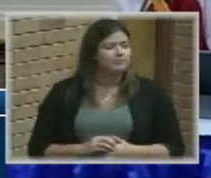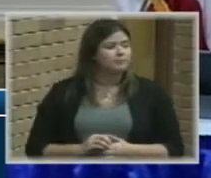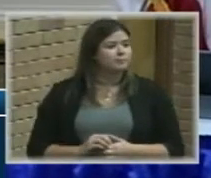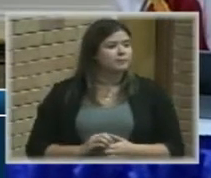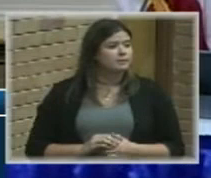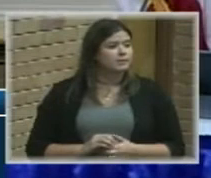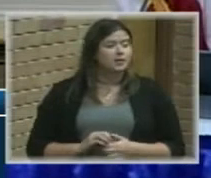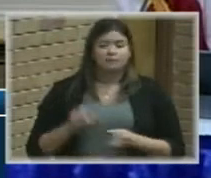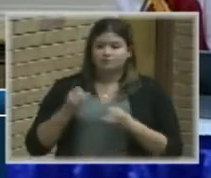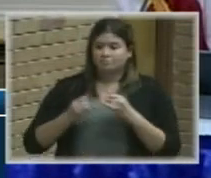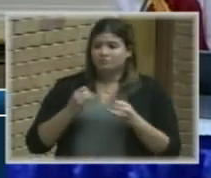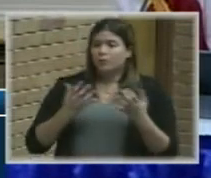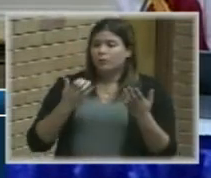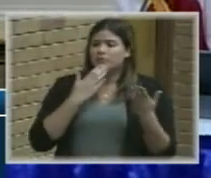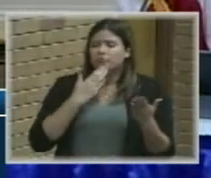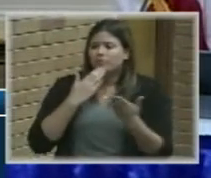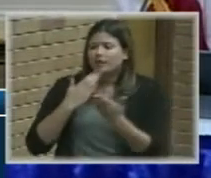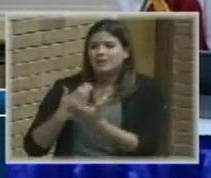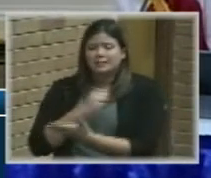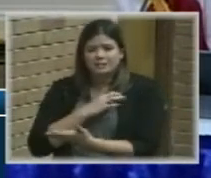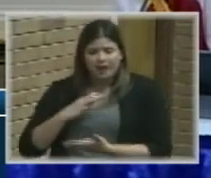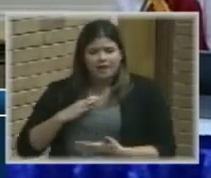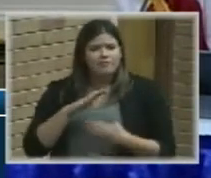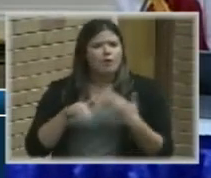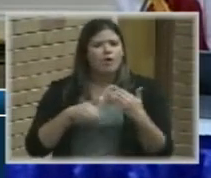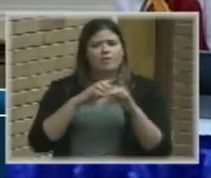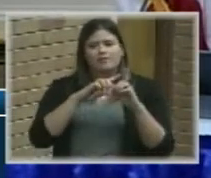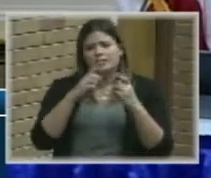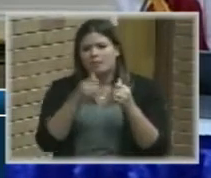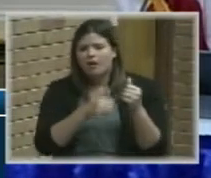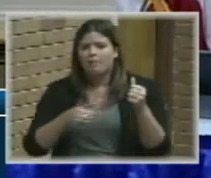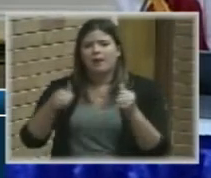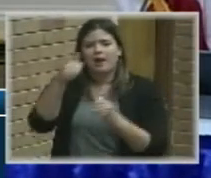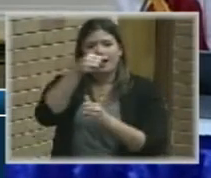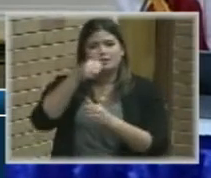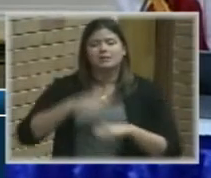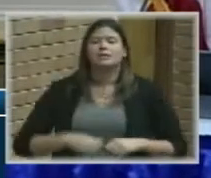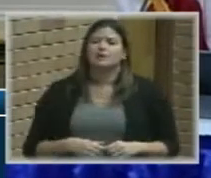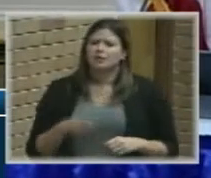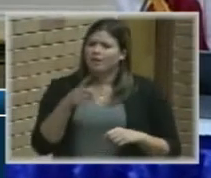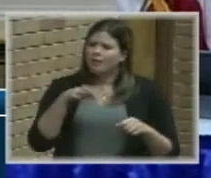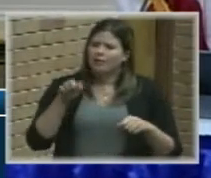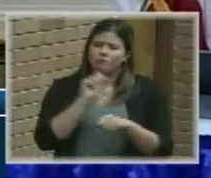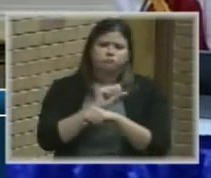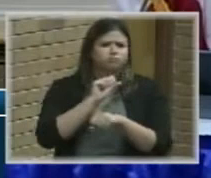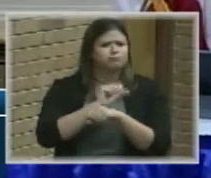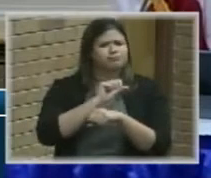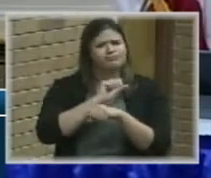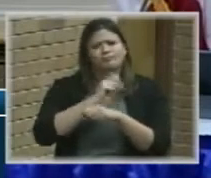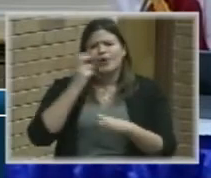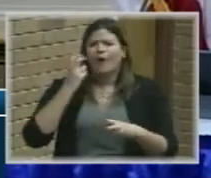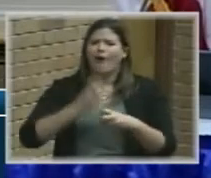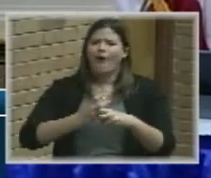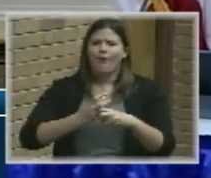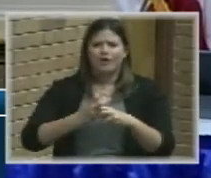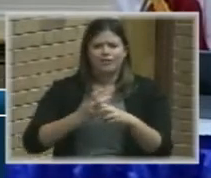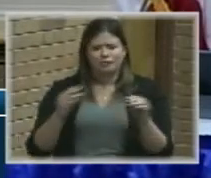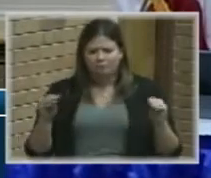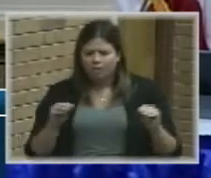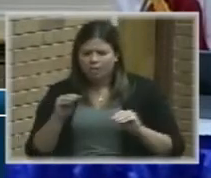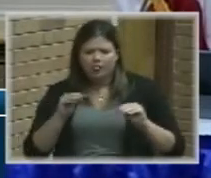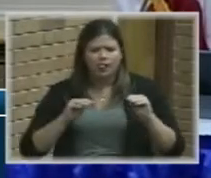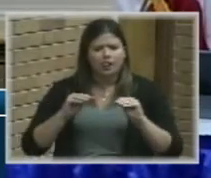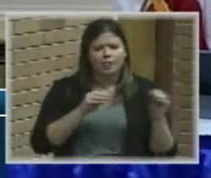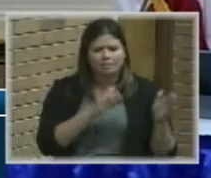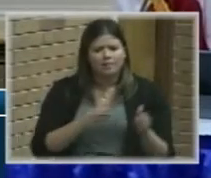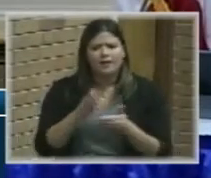Finally, I want to thank our staff. All of our department heads work incredibly hard to put together budgets, knowing